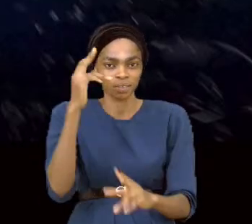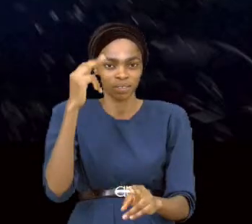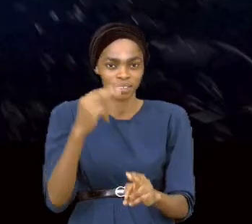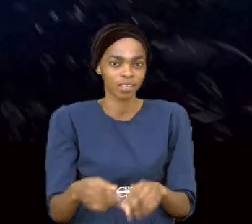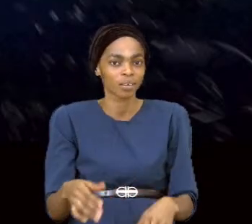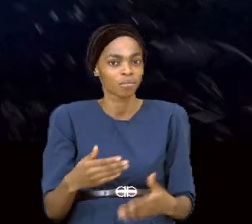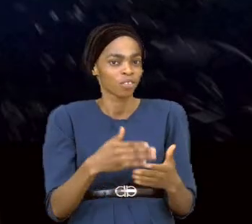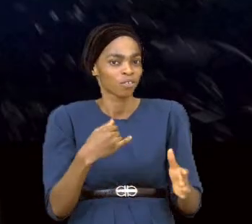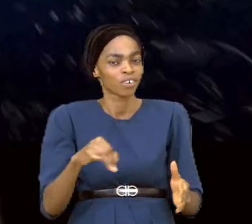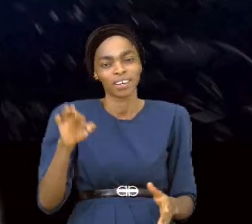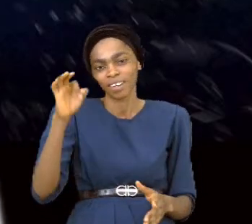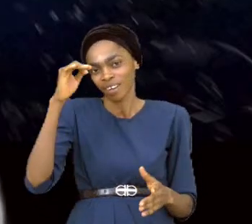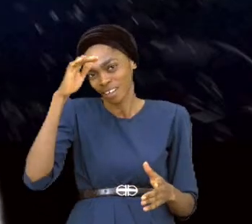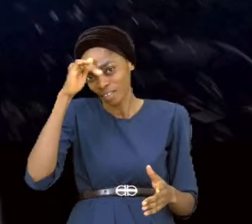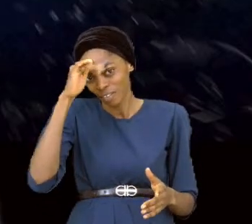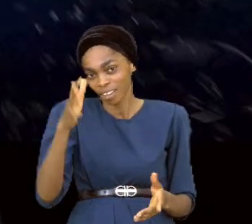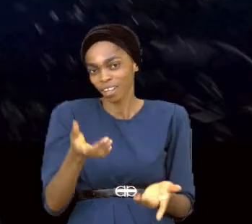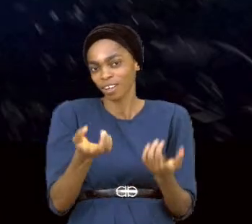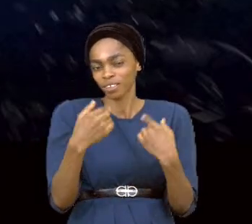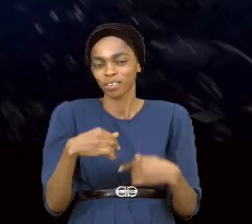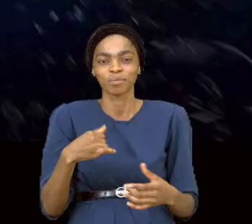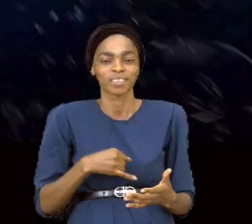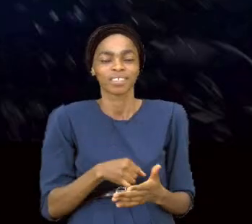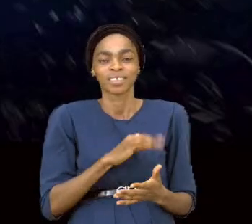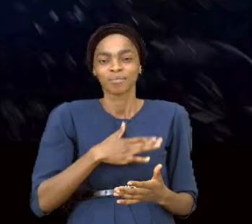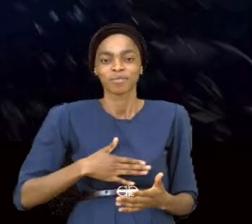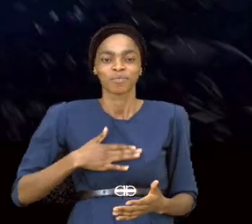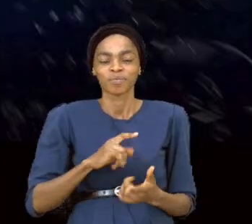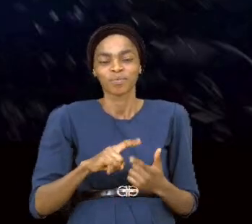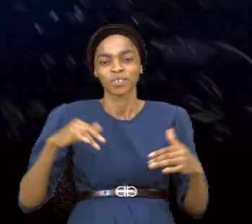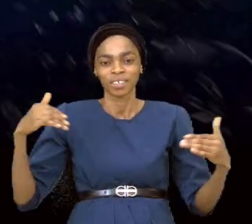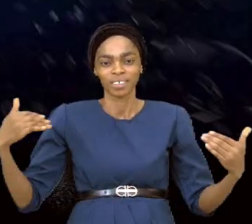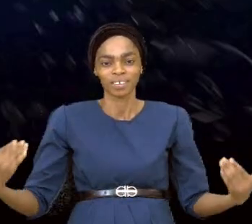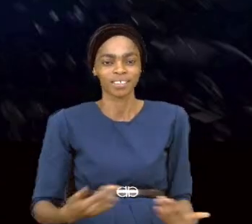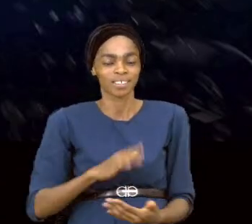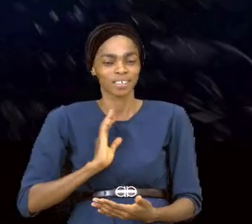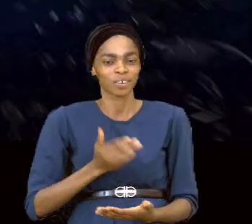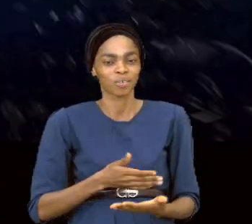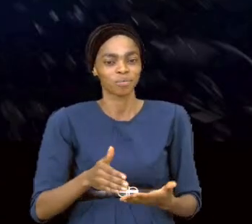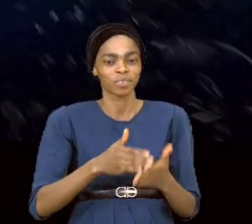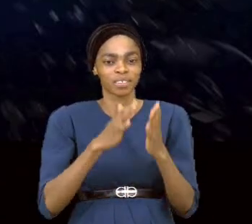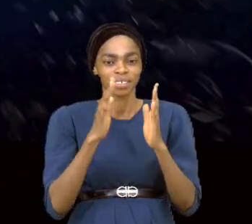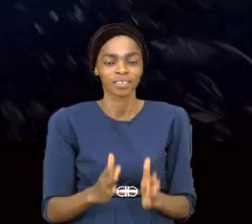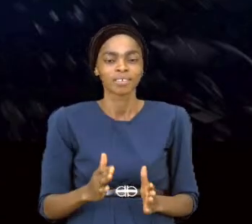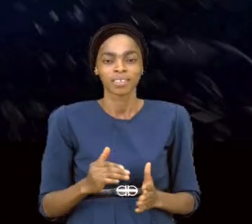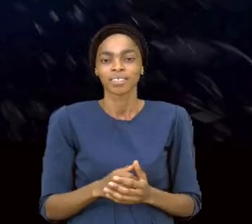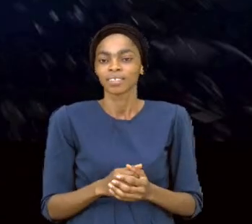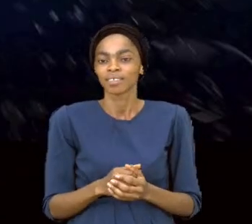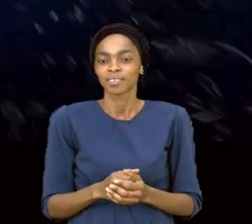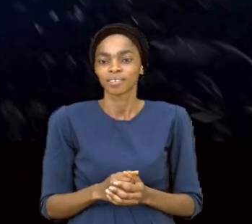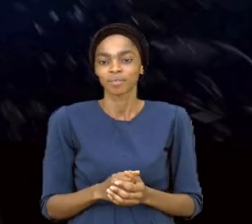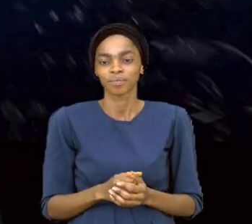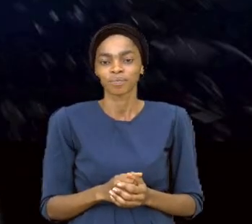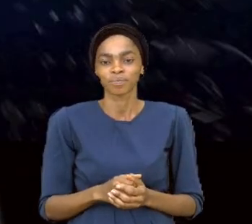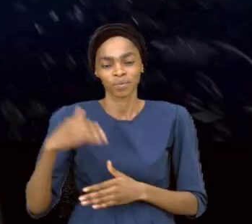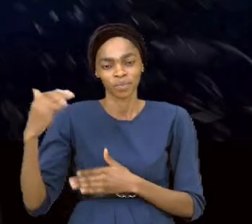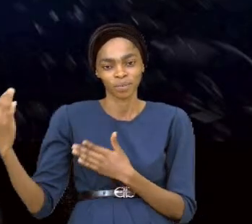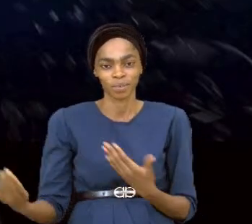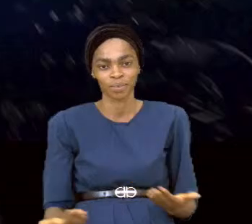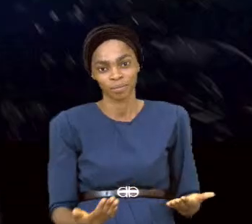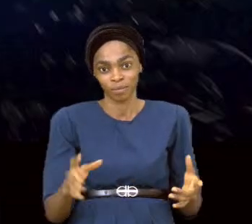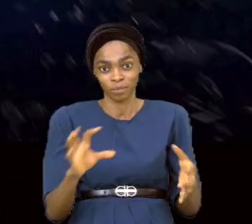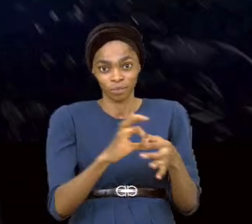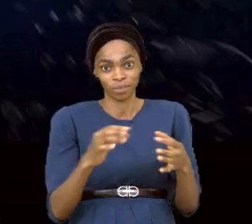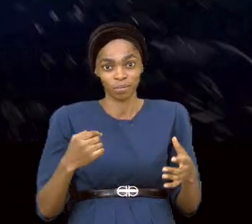my pleasure to welcome and introduce our music minister, Andi Rozier. Please join me as I welcome